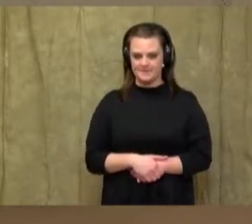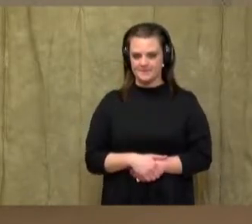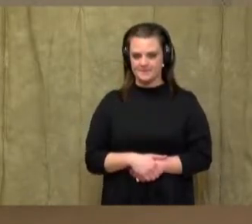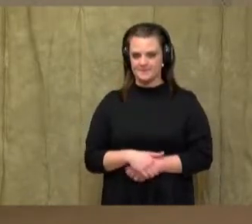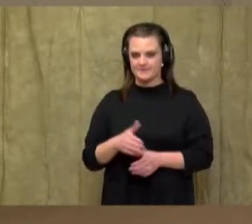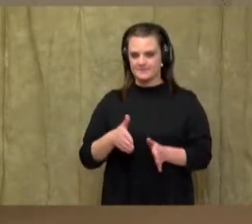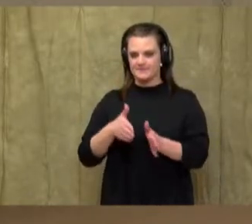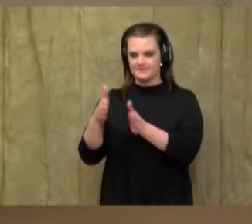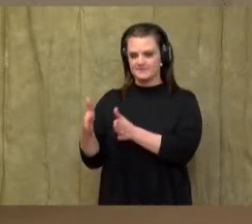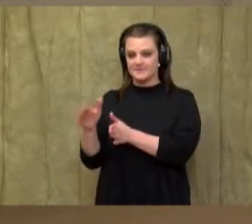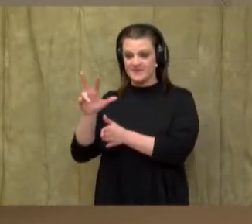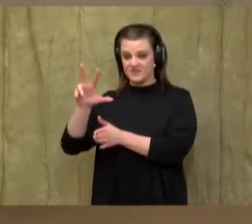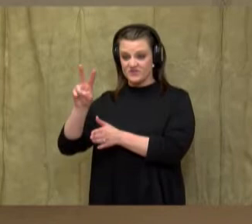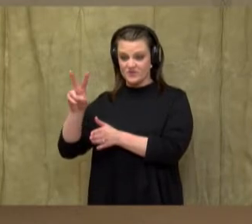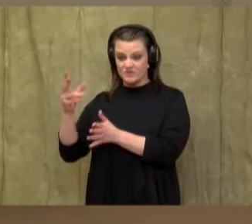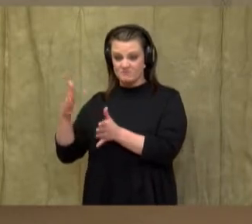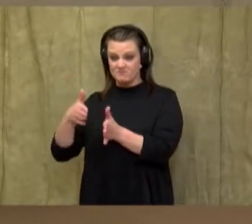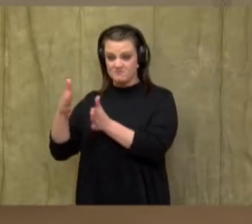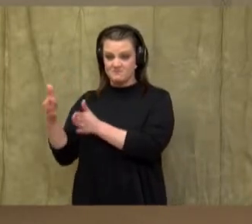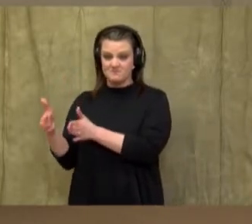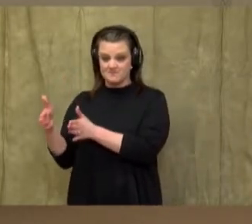What's after 32?